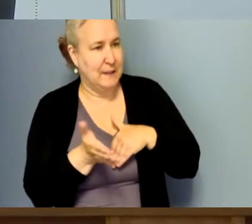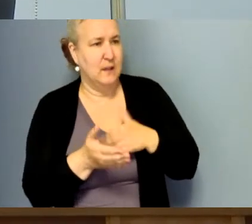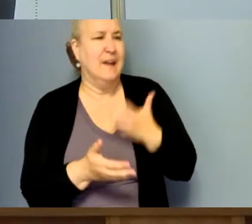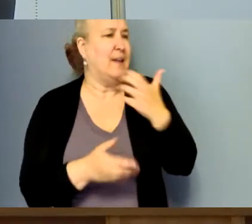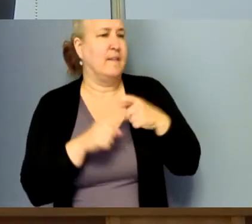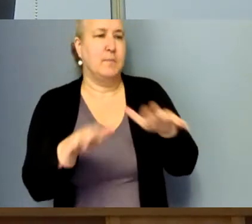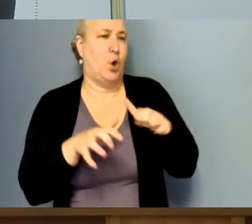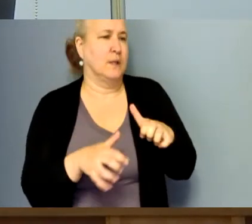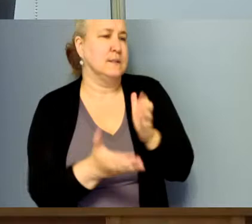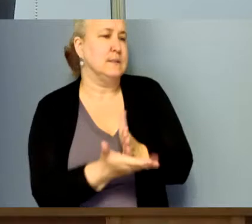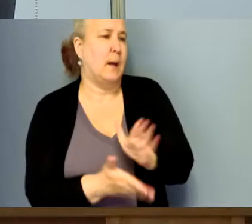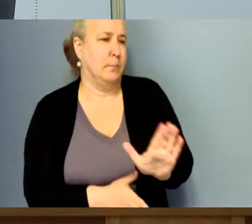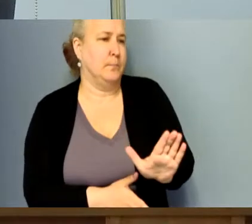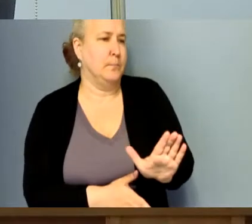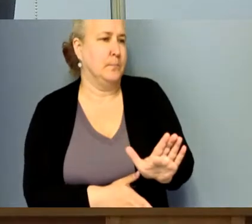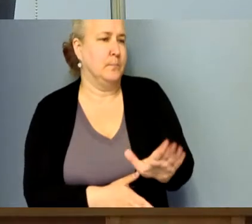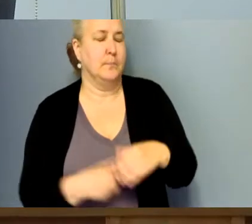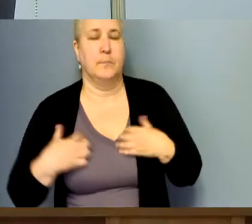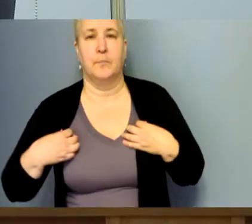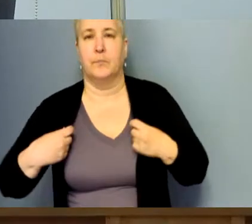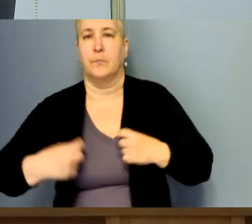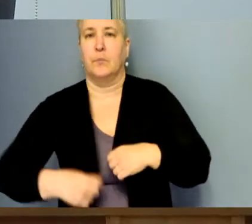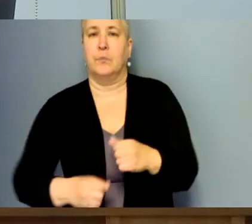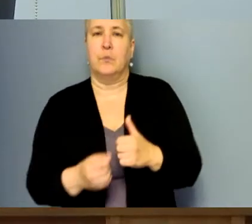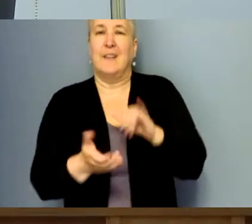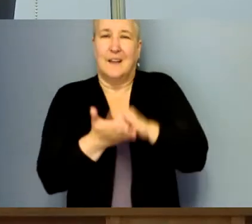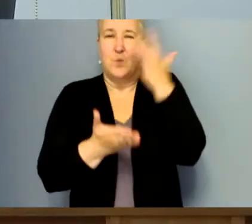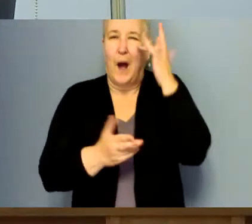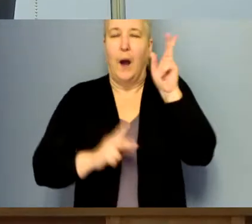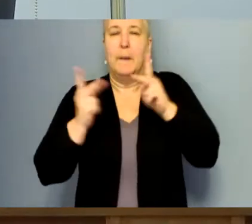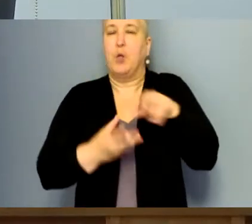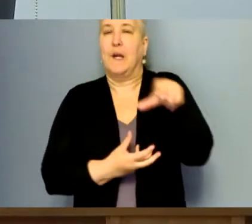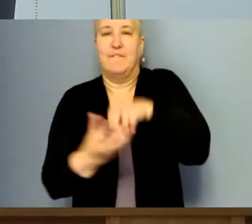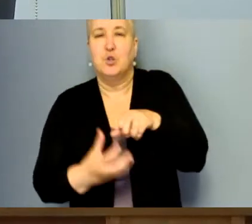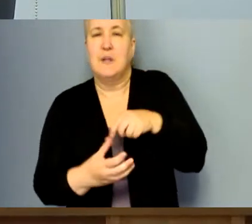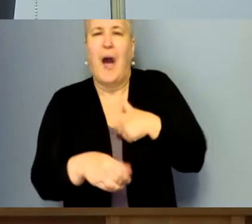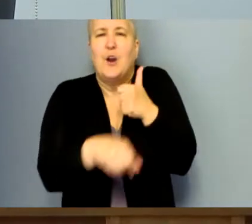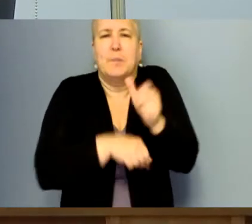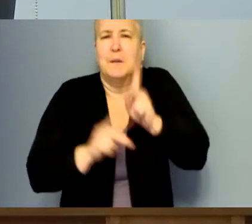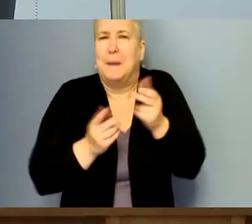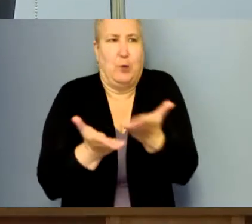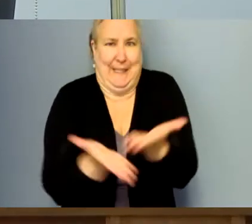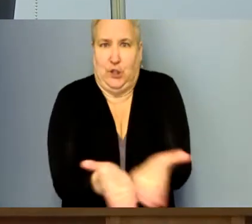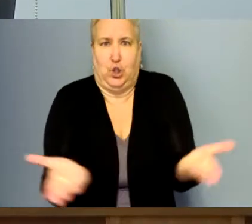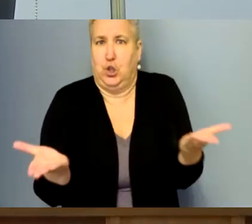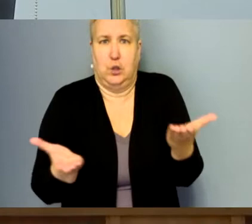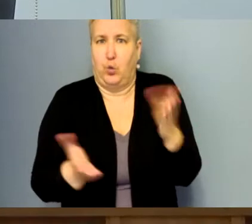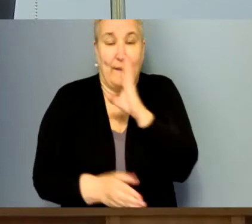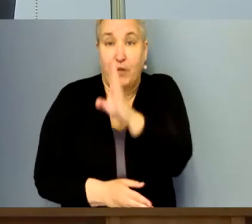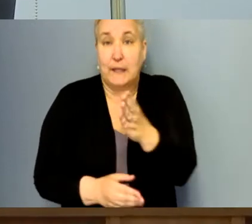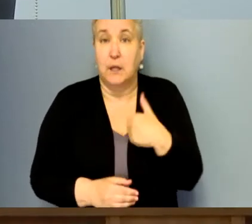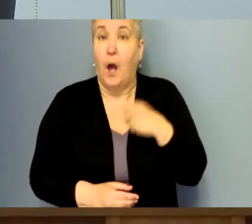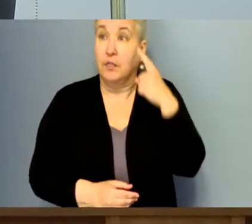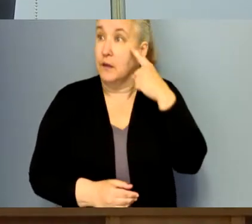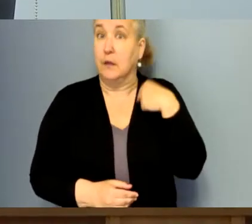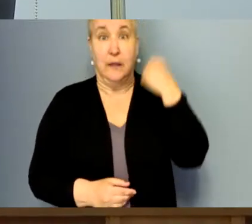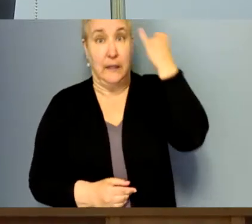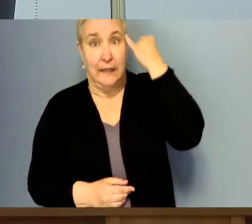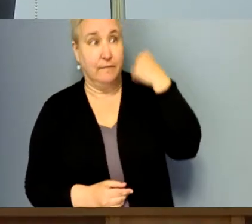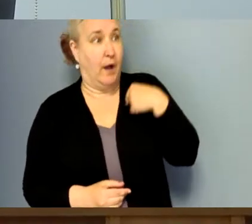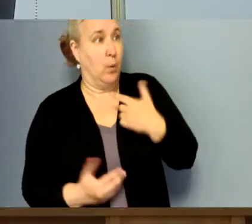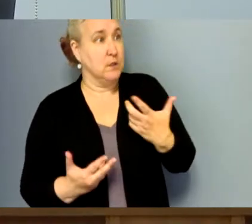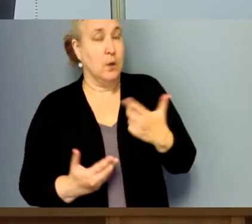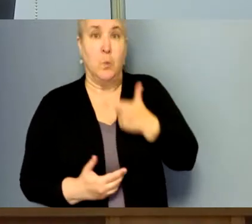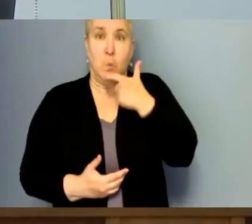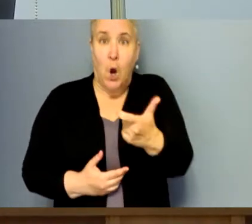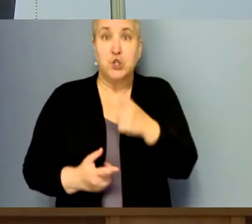from the audience, please, and why people can get confused. And I don't blame the people in the room, quite frankly. I think if I was